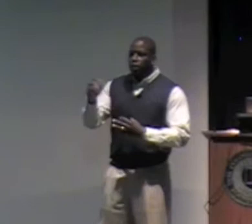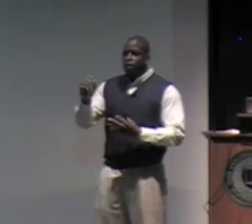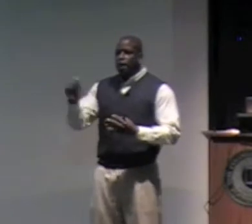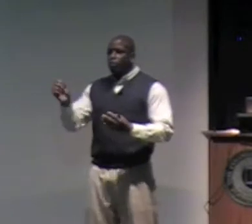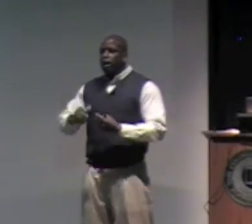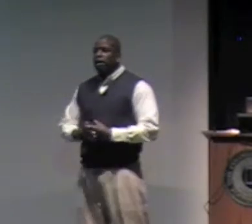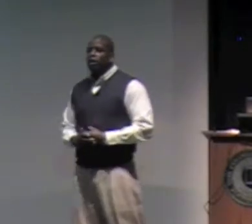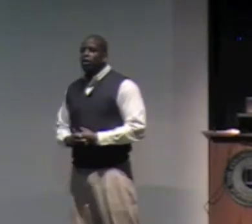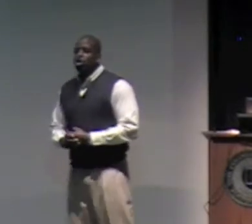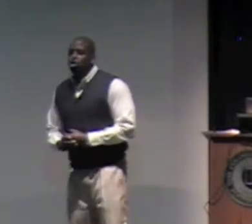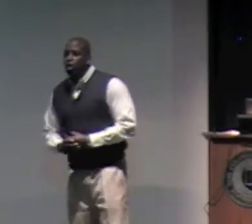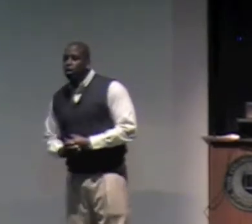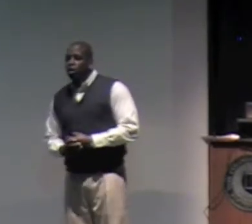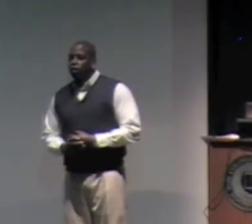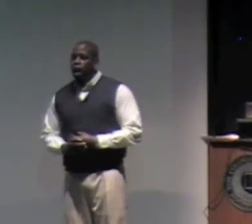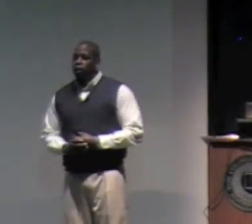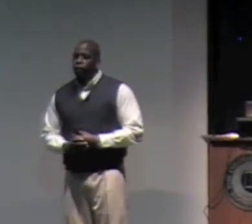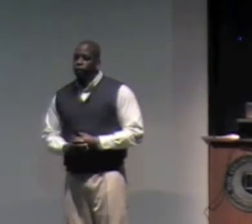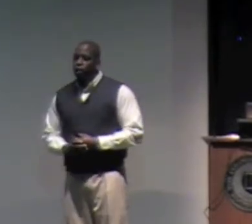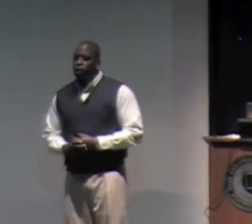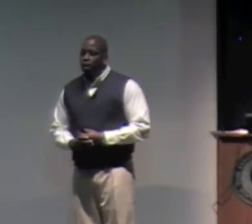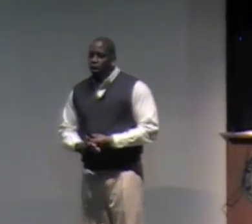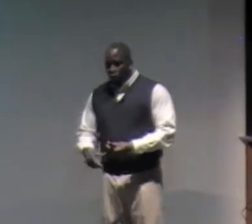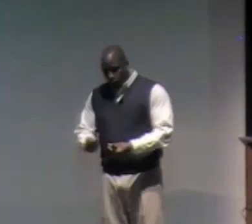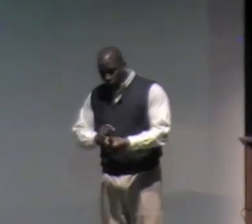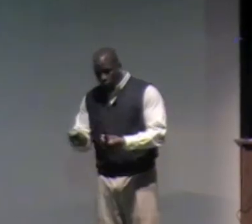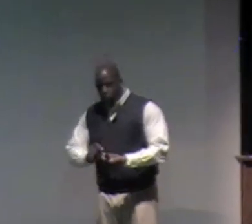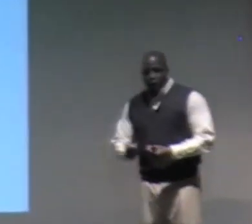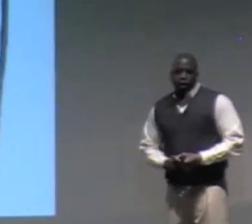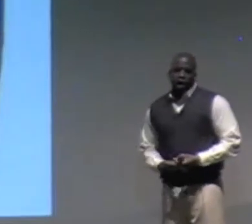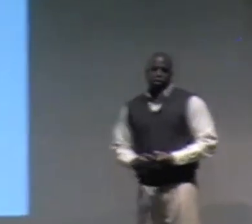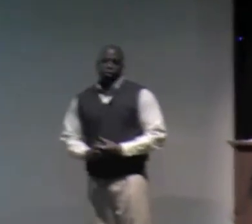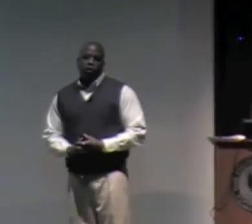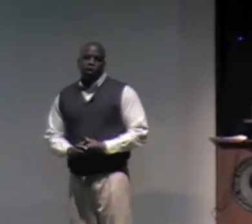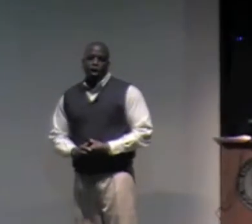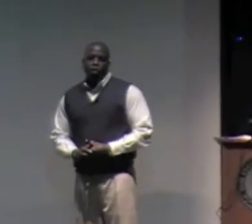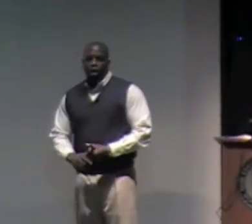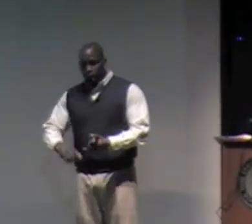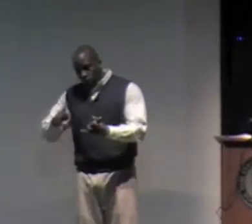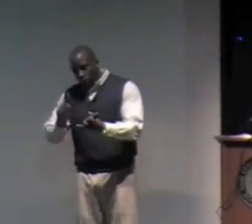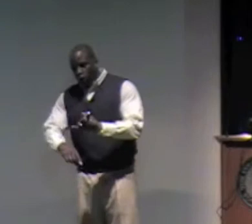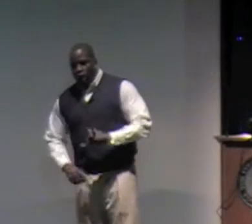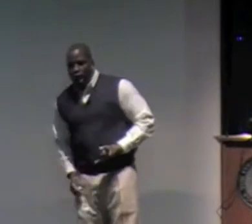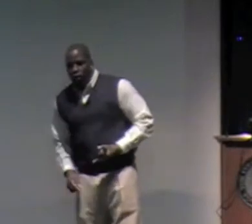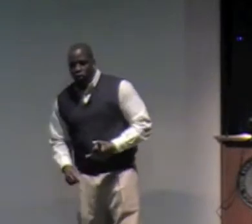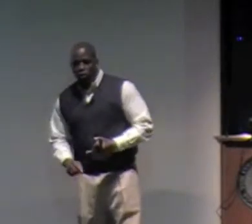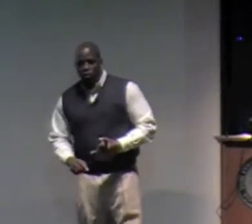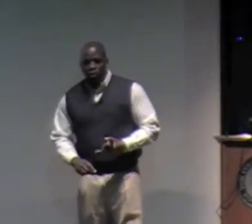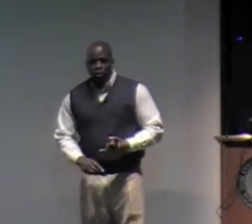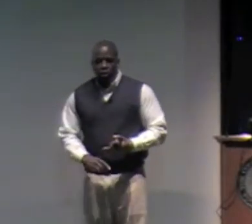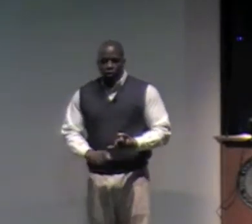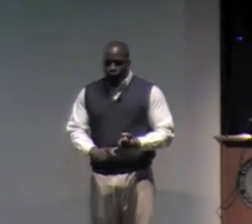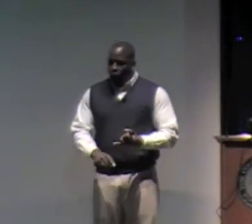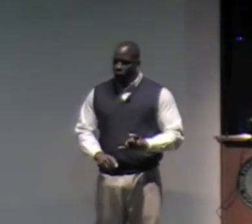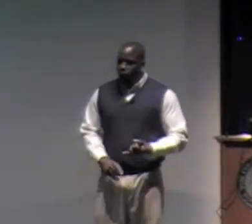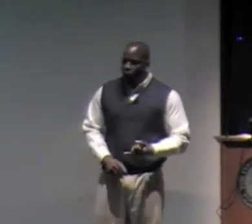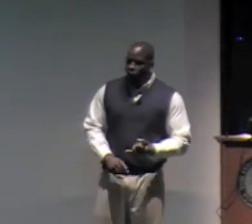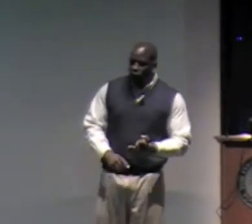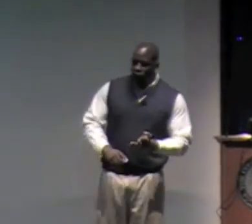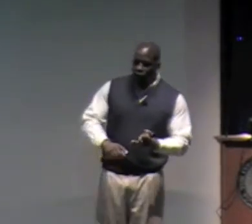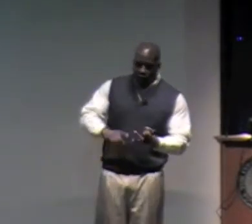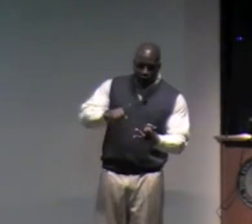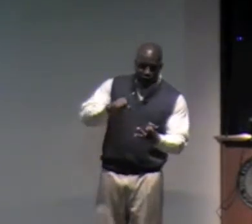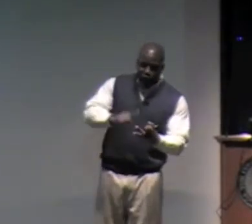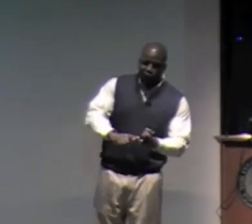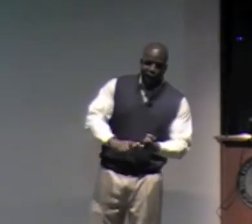just on a piece of paper, write down the things you want in your life. So I began to write down some of the things I want. I said, I want a house with